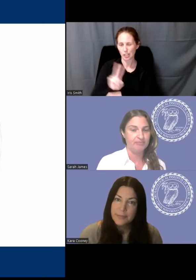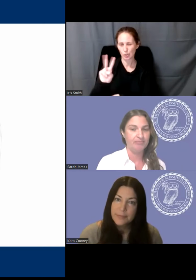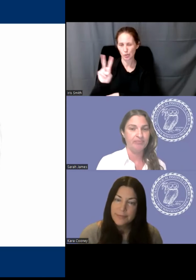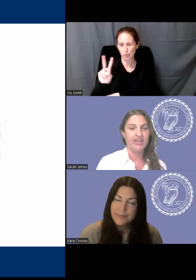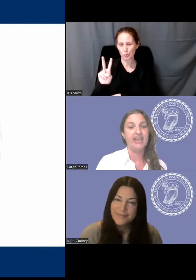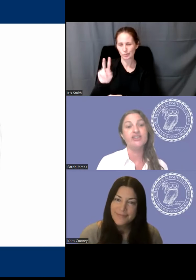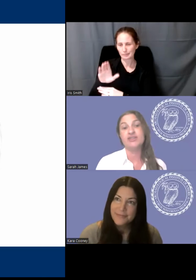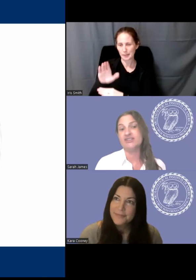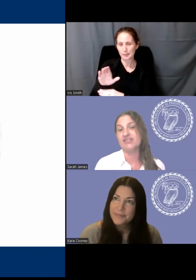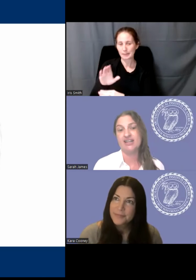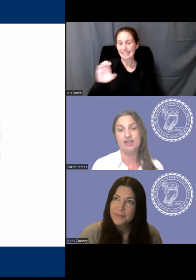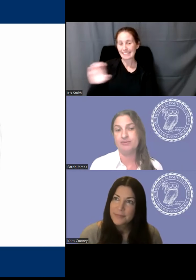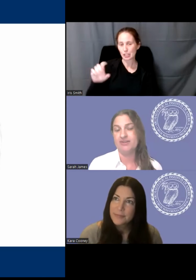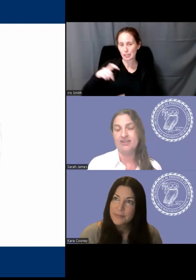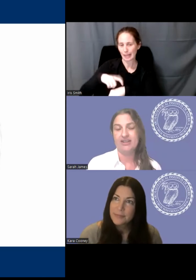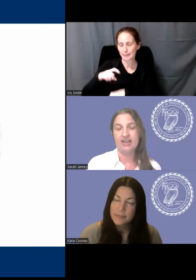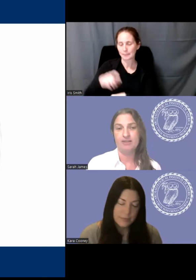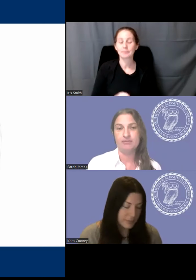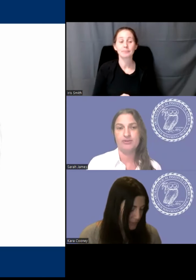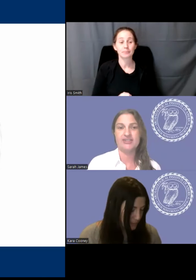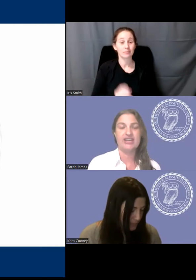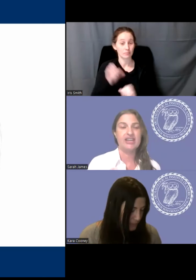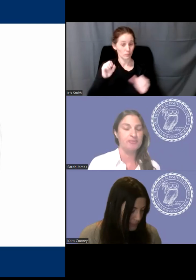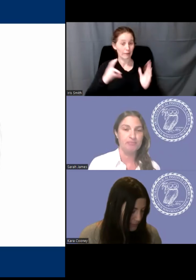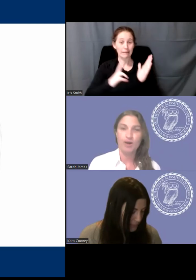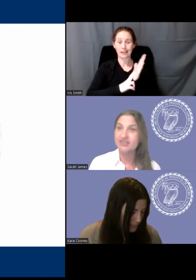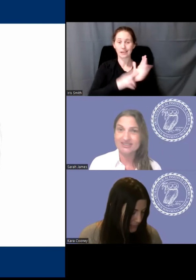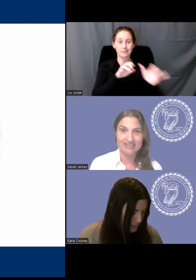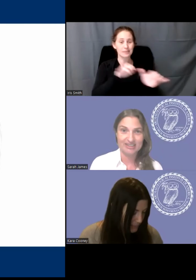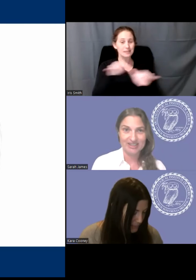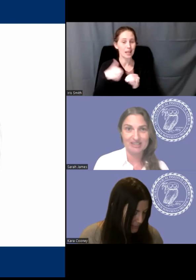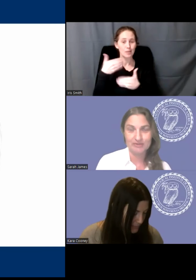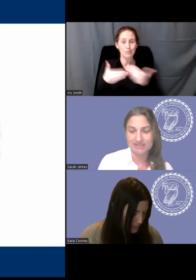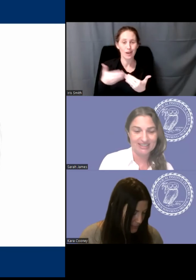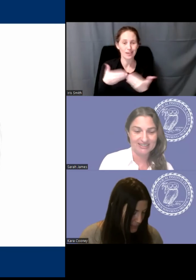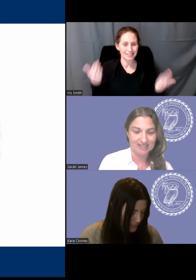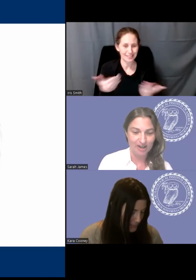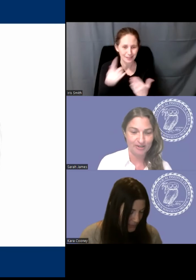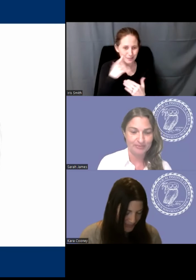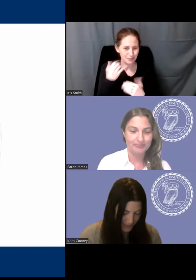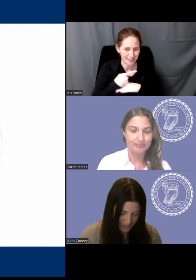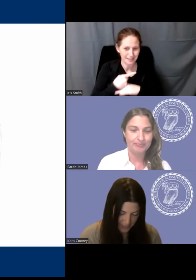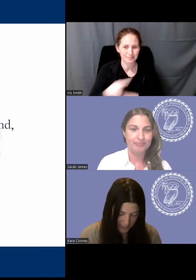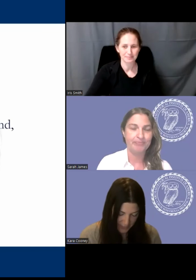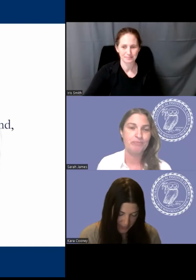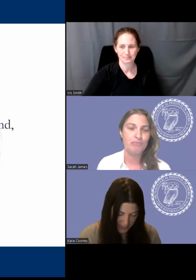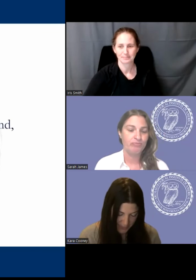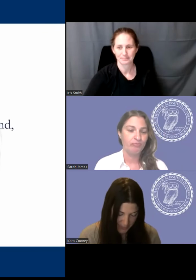Time. And you can sign up through the same process that you signed up for tonight's talk.